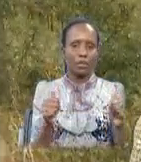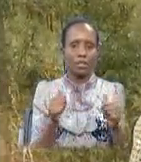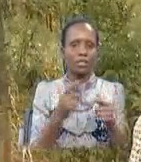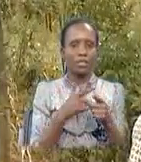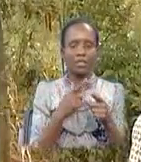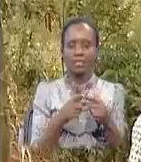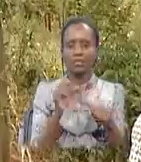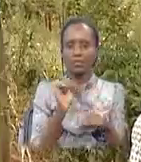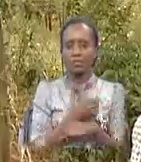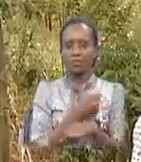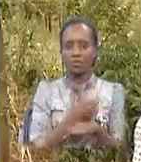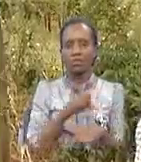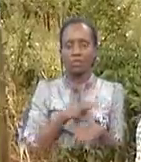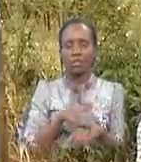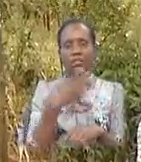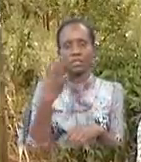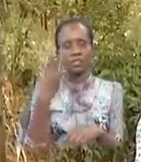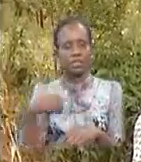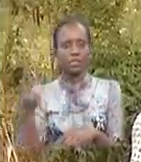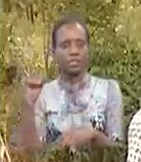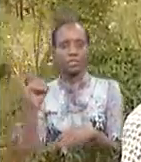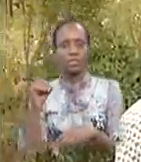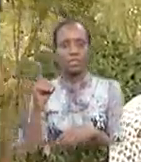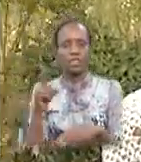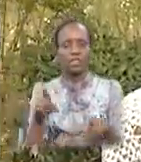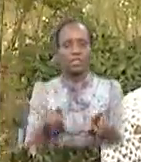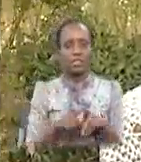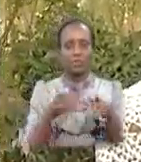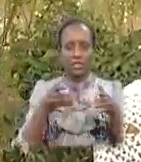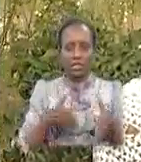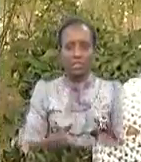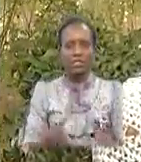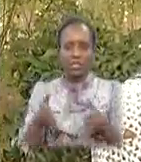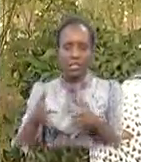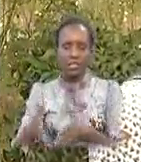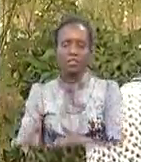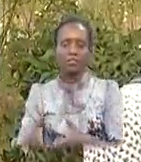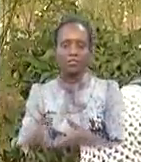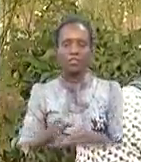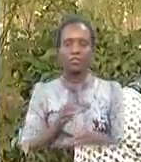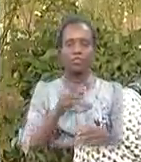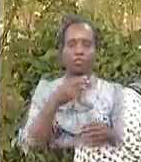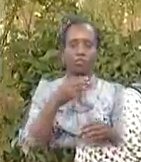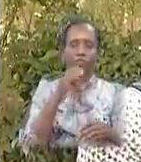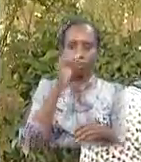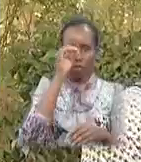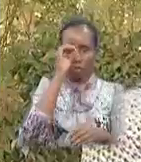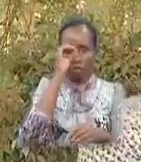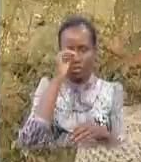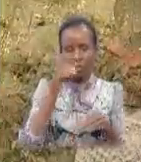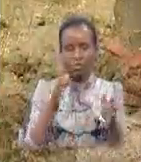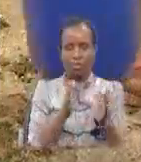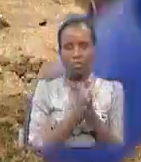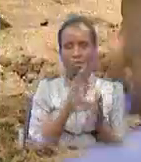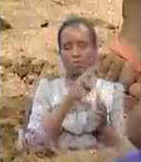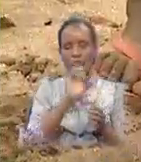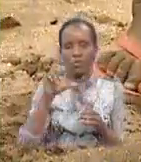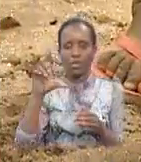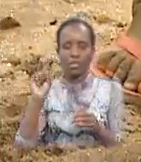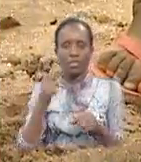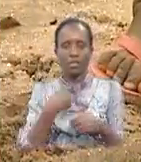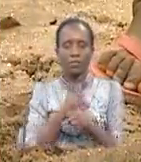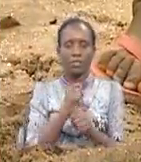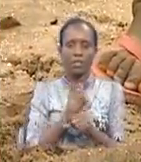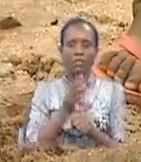they'll not get things right. Sinking of boreholes, shallow wells and construction of sand dams have enabled the project